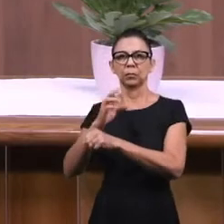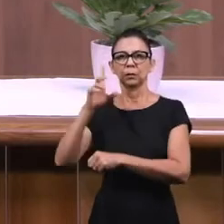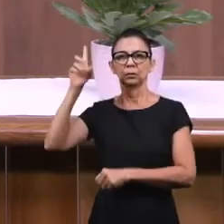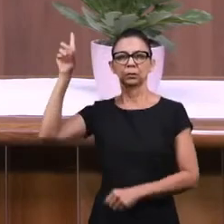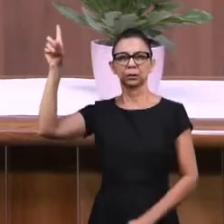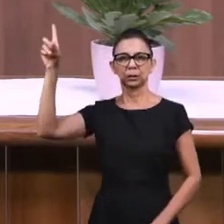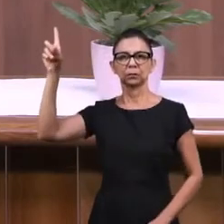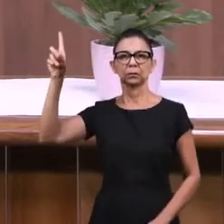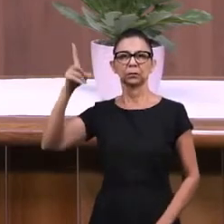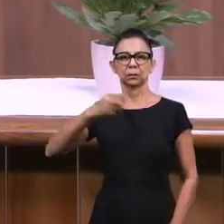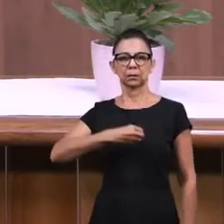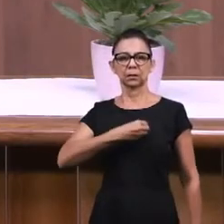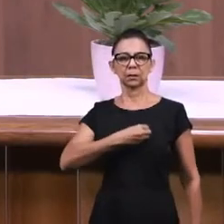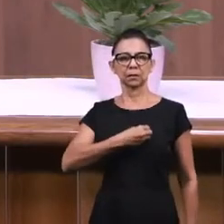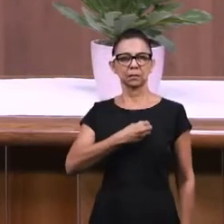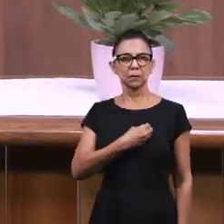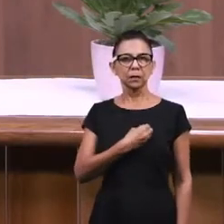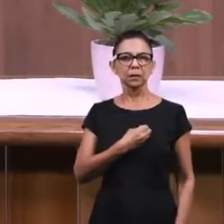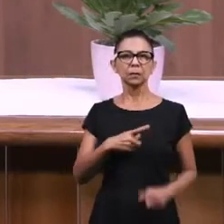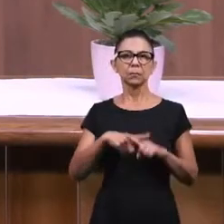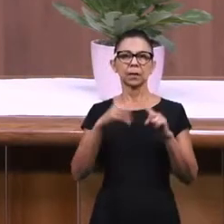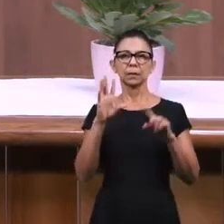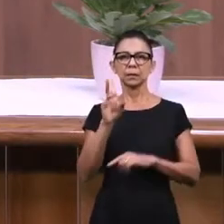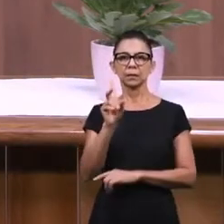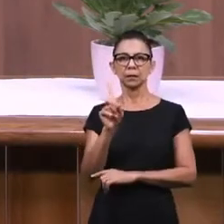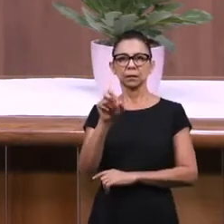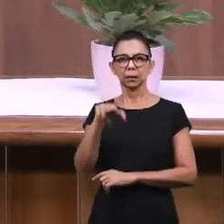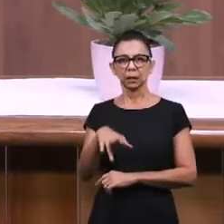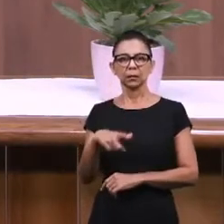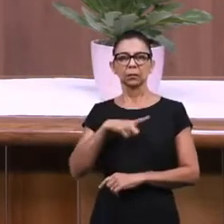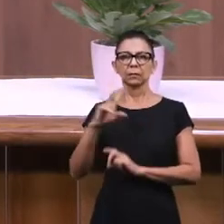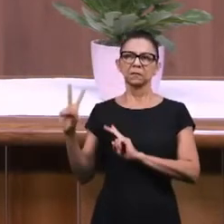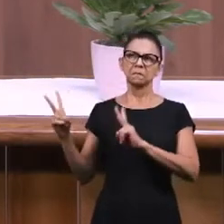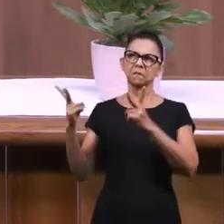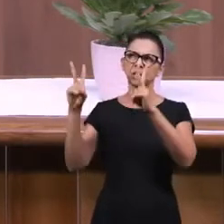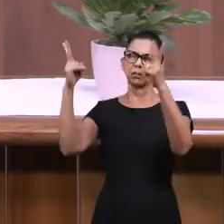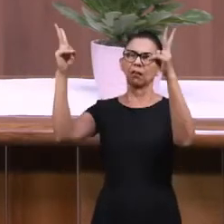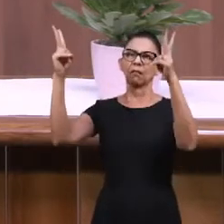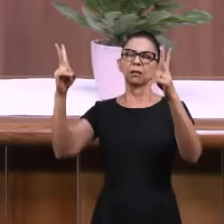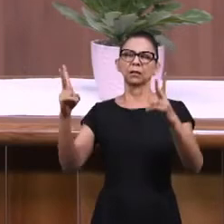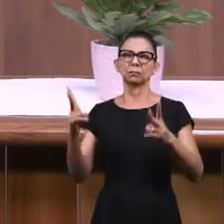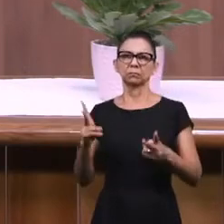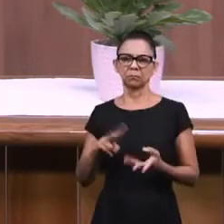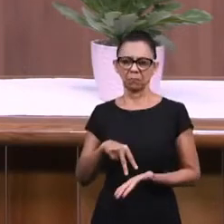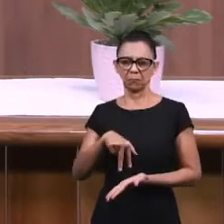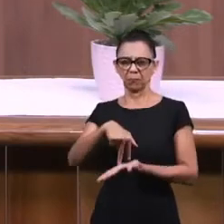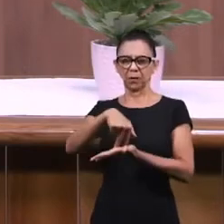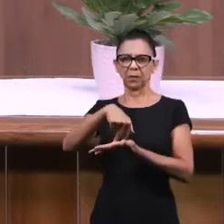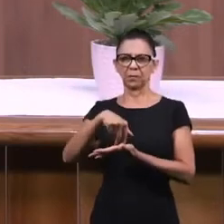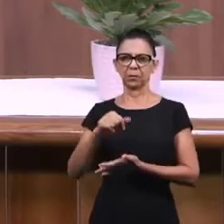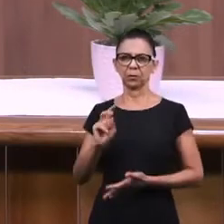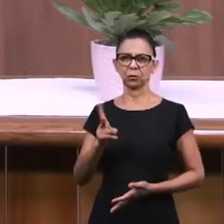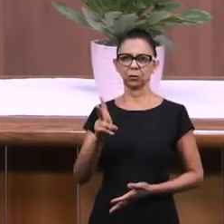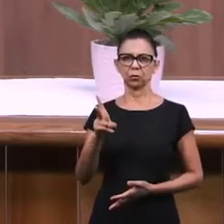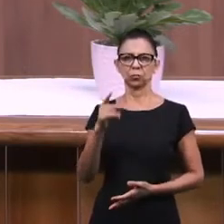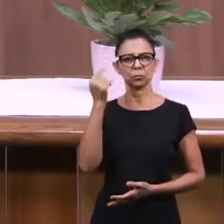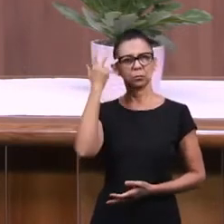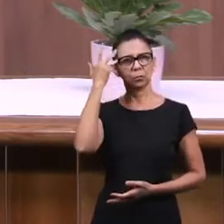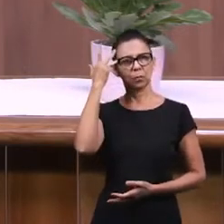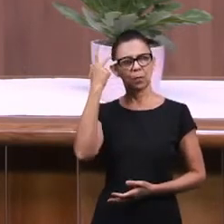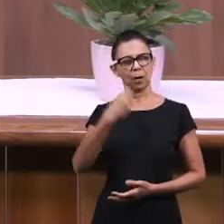victory, Daniel could stand and praise and glorify the Lord and continue his life